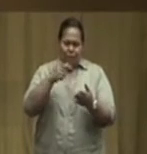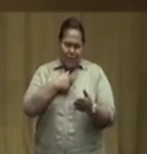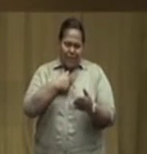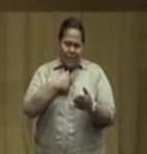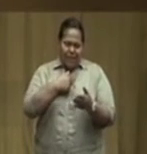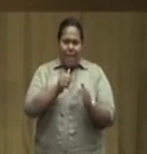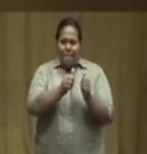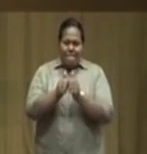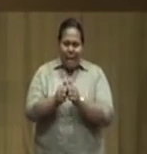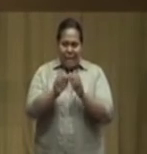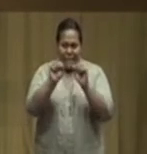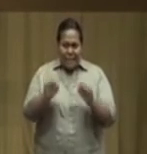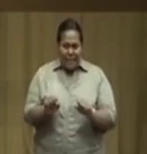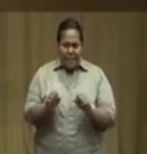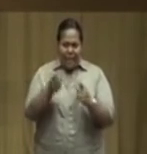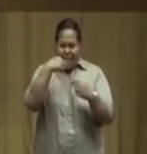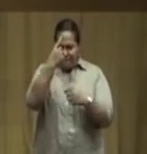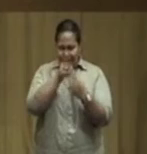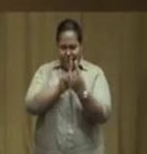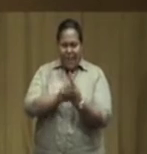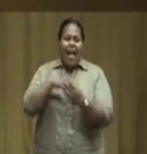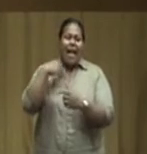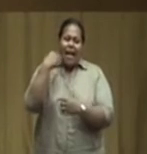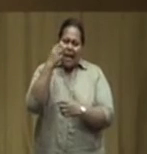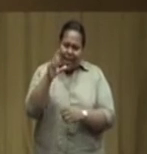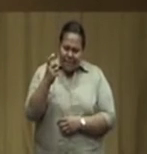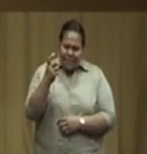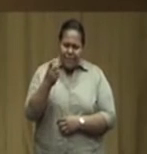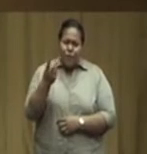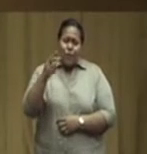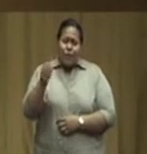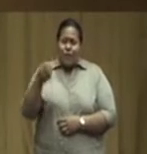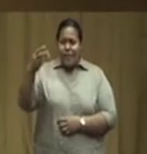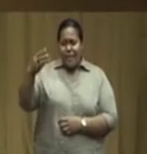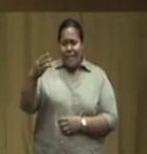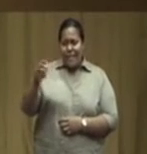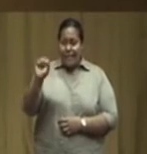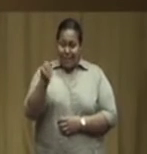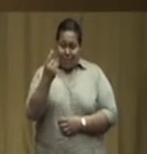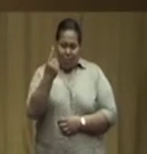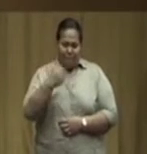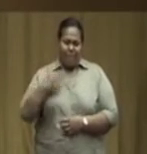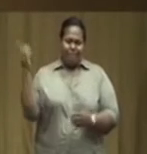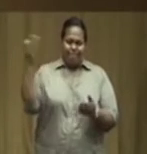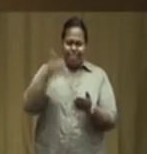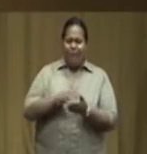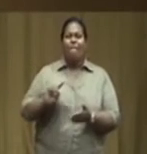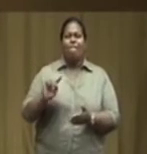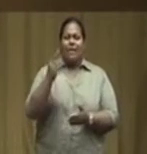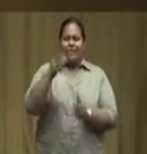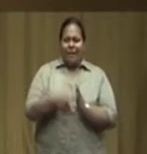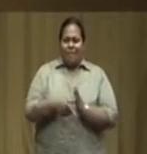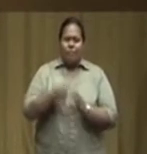system. The first time that I came into the university in 2013 semester 1, I was struggling doing with my